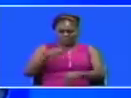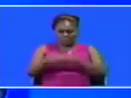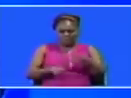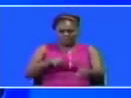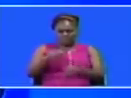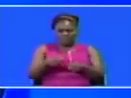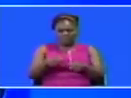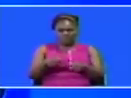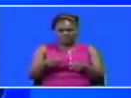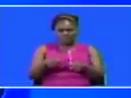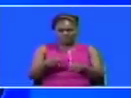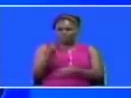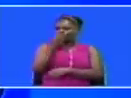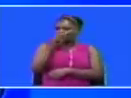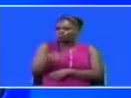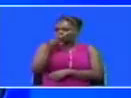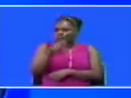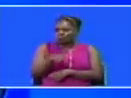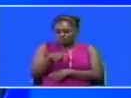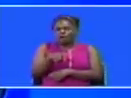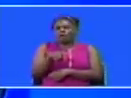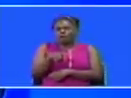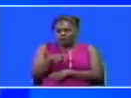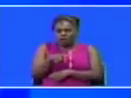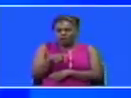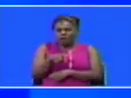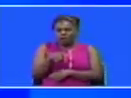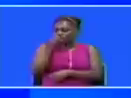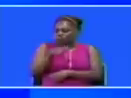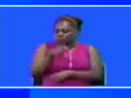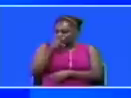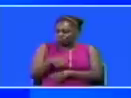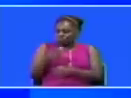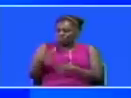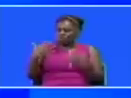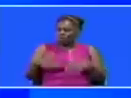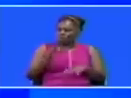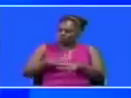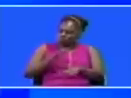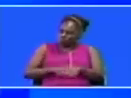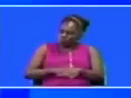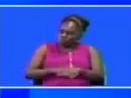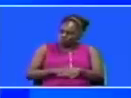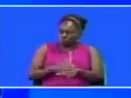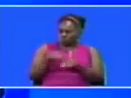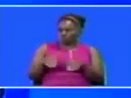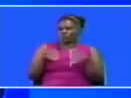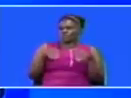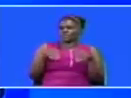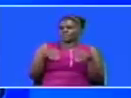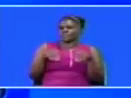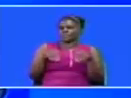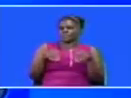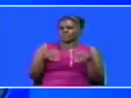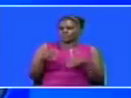three-wheelers, commonly known as tuk-tuks, is surely something to behold. So are tuk-tuks a marvel of convenience or just a menace? Tobias Chanji answers